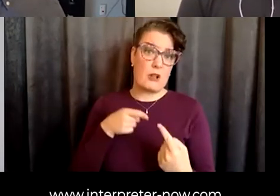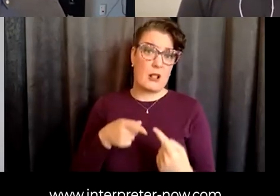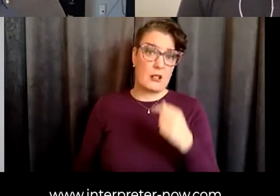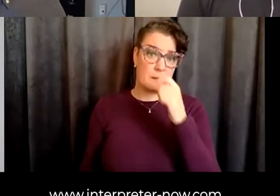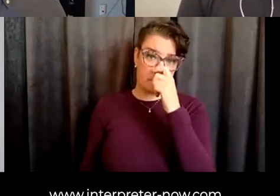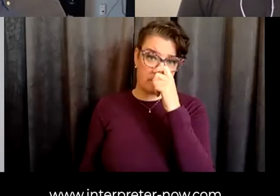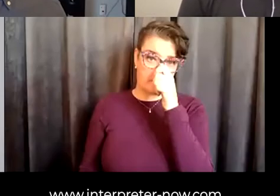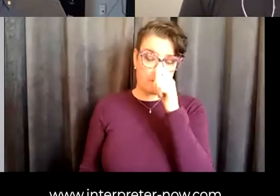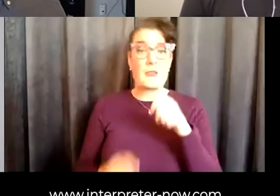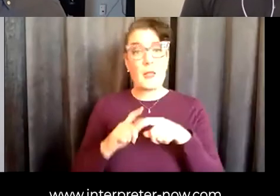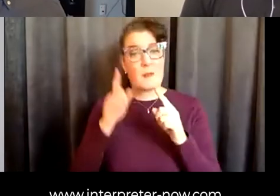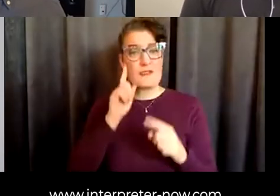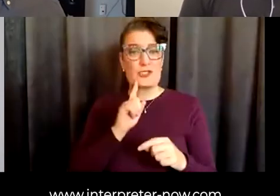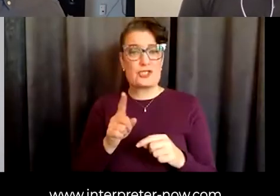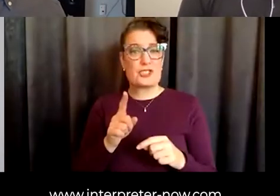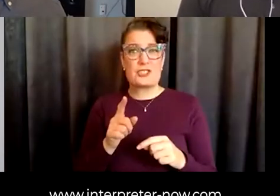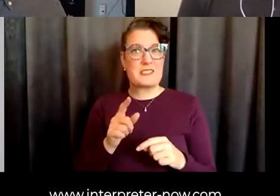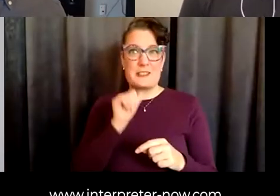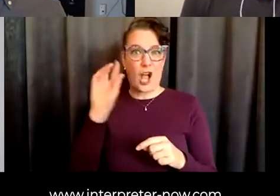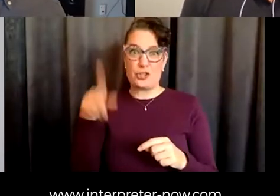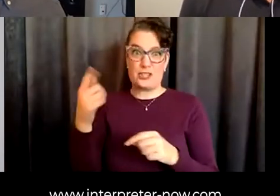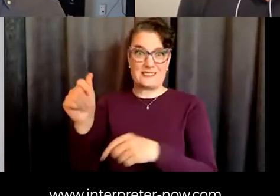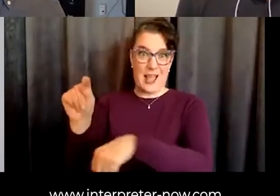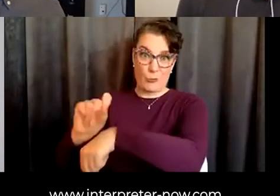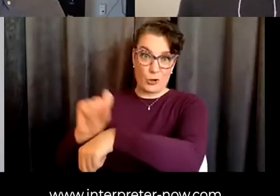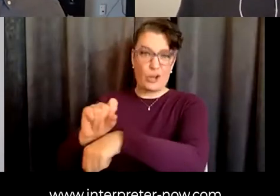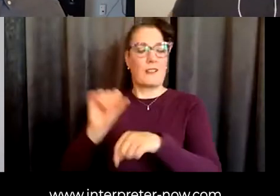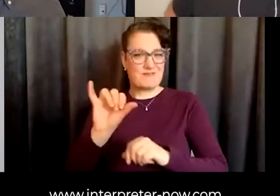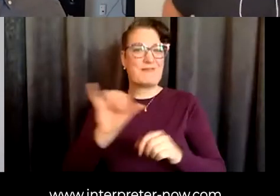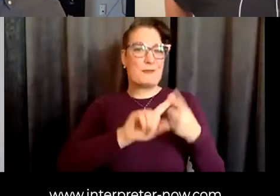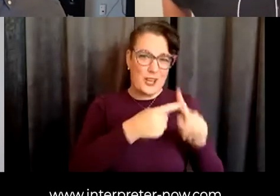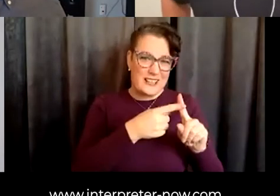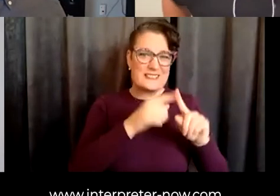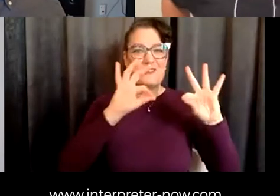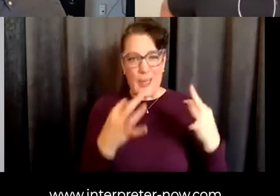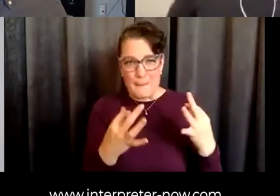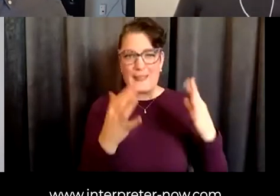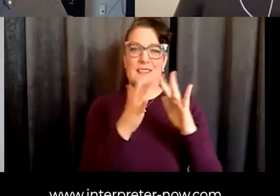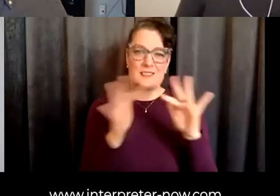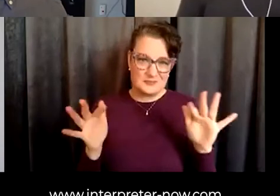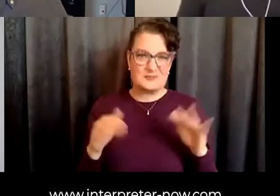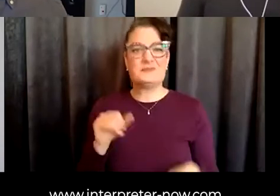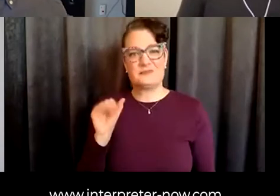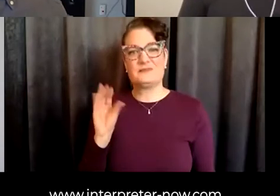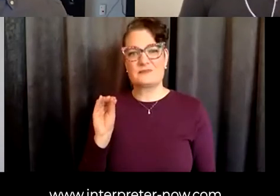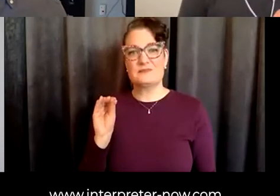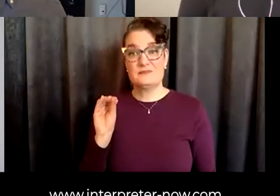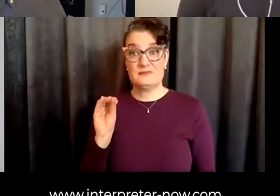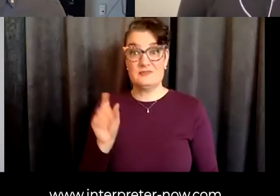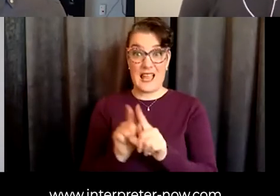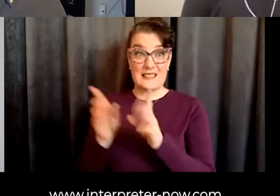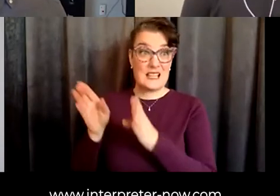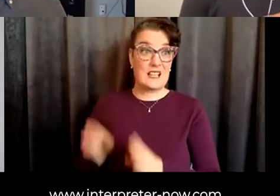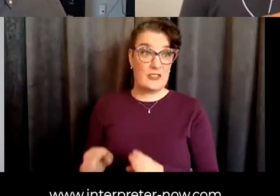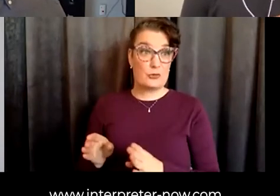may be. But certainly not limited to just the workplace, also your friends, your family members, and things like that. So as an individual,